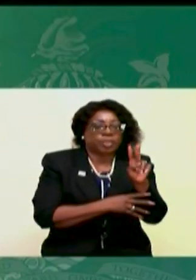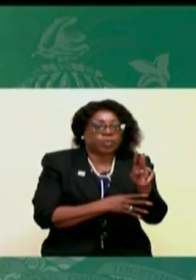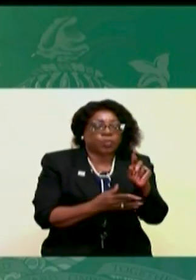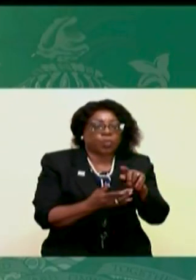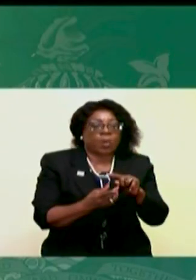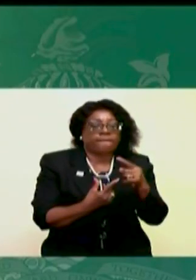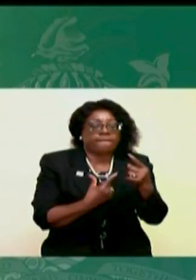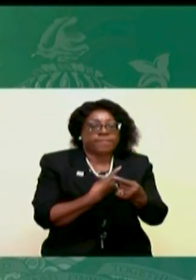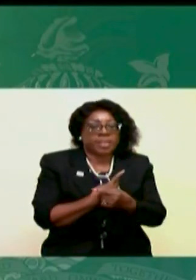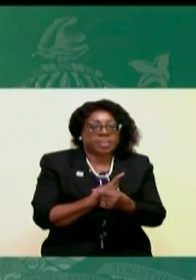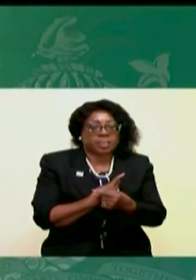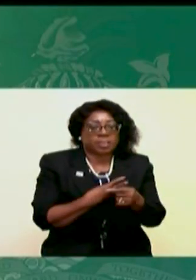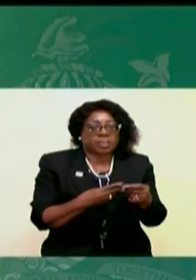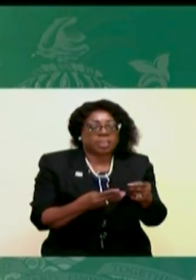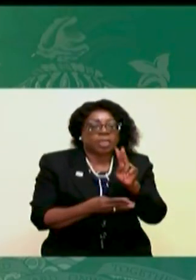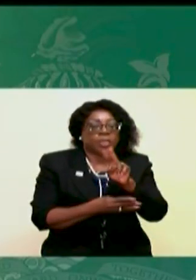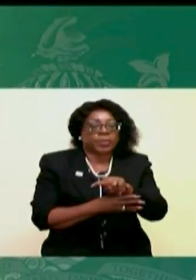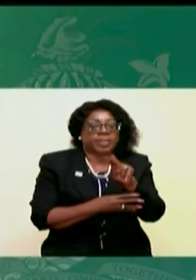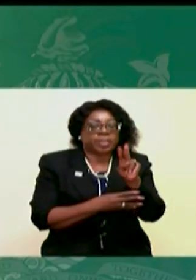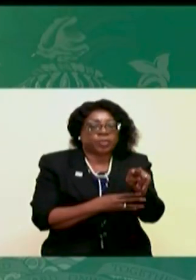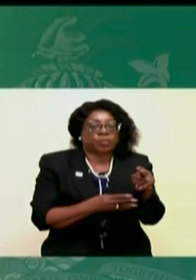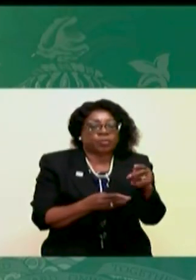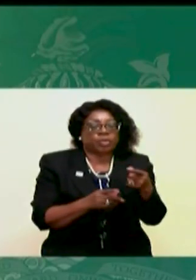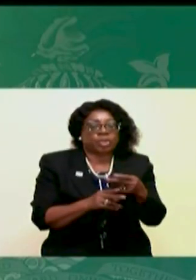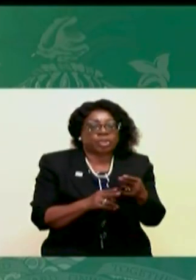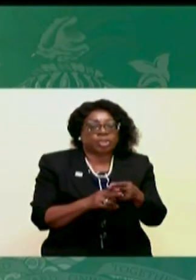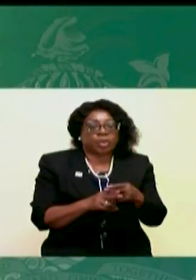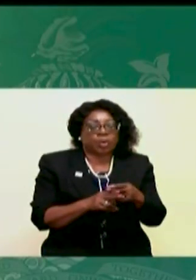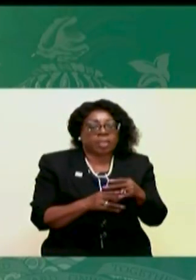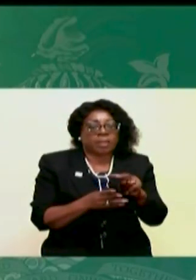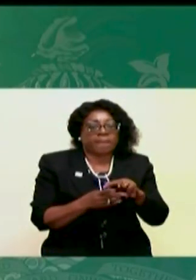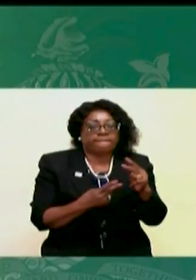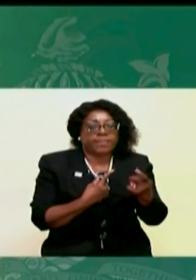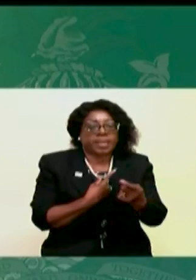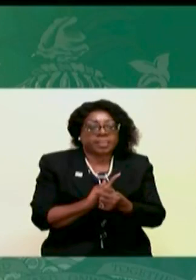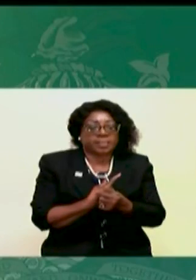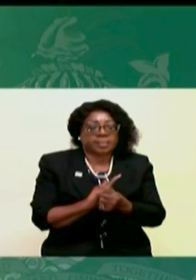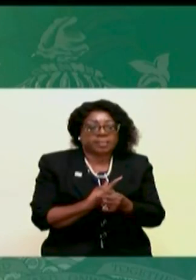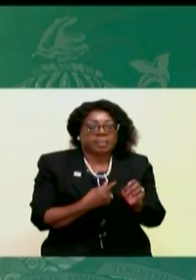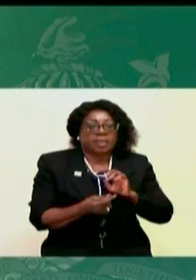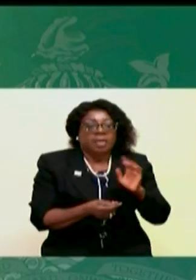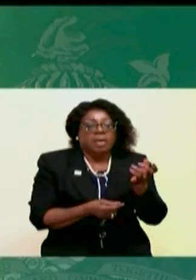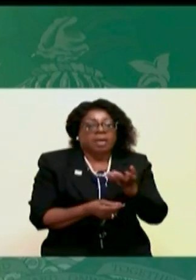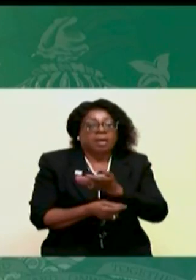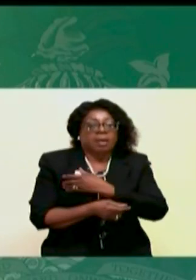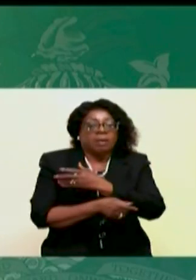22 short months. Our colleagues have been able to